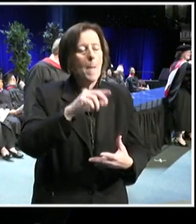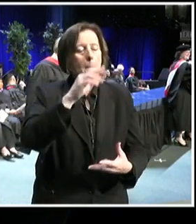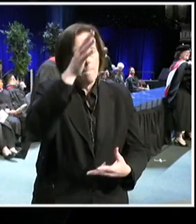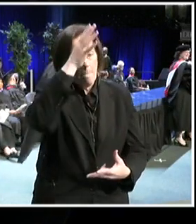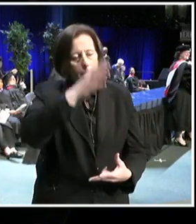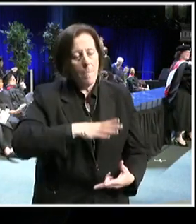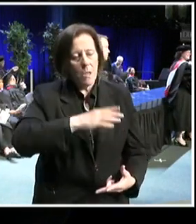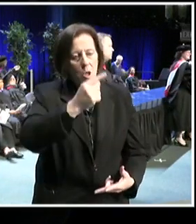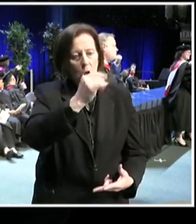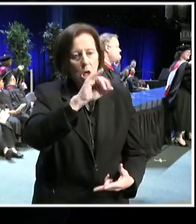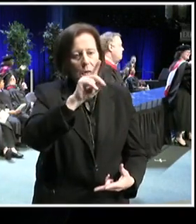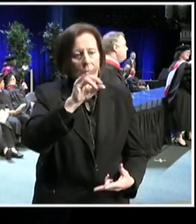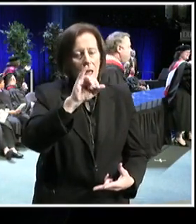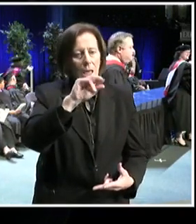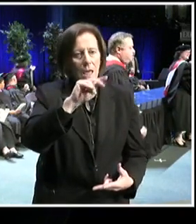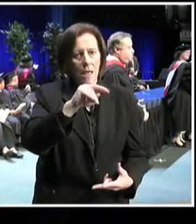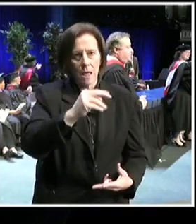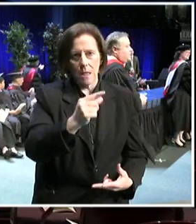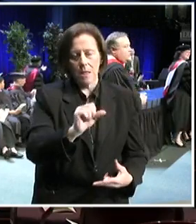present diplomas.